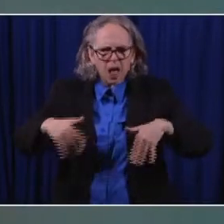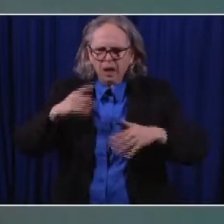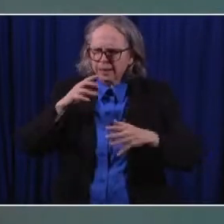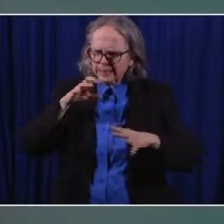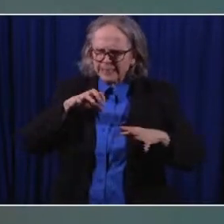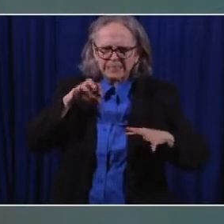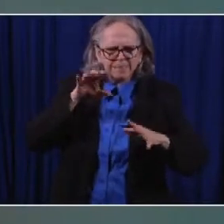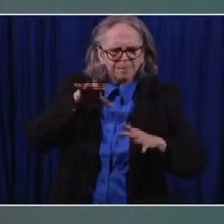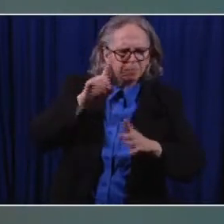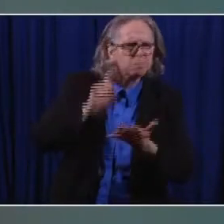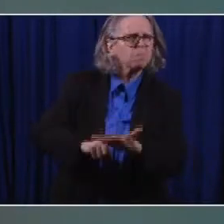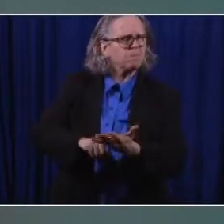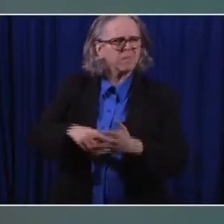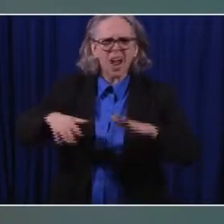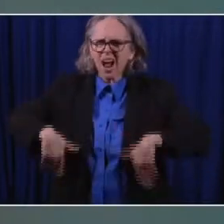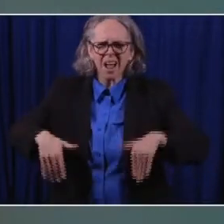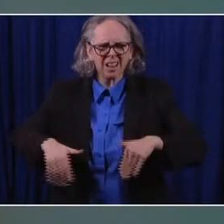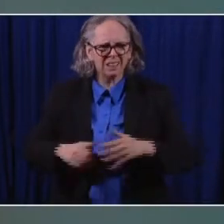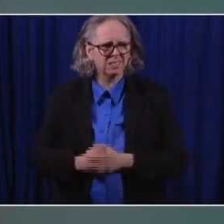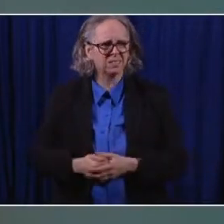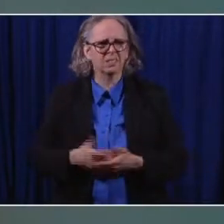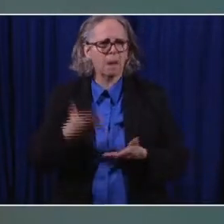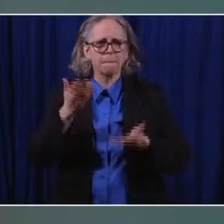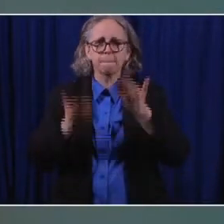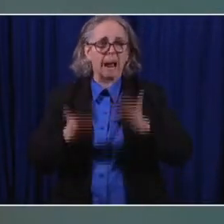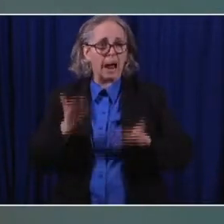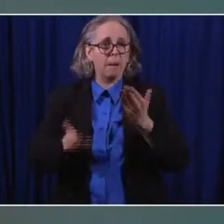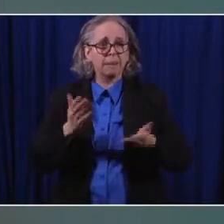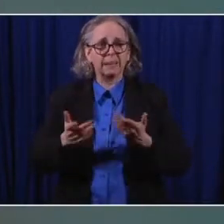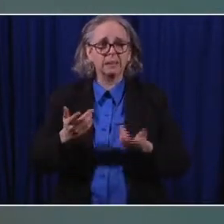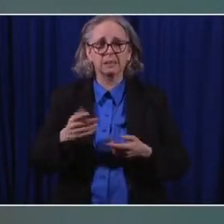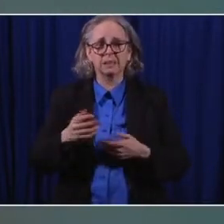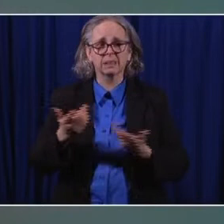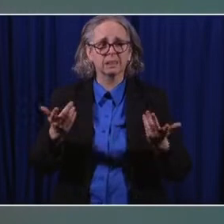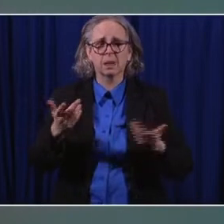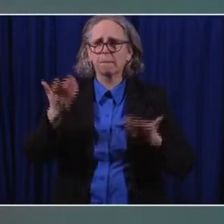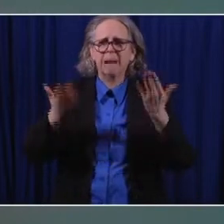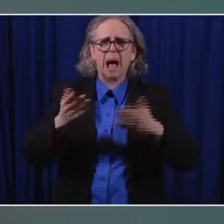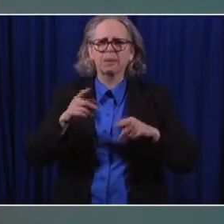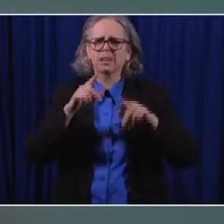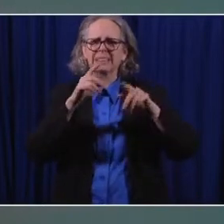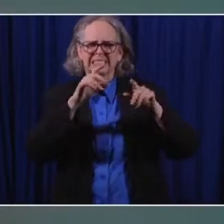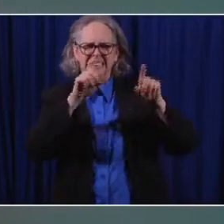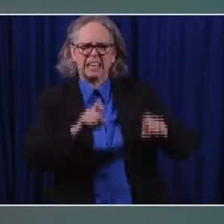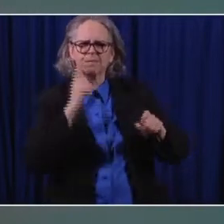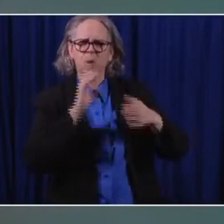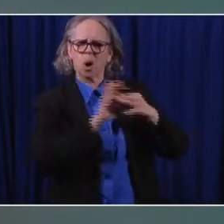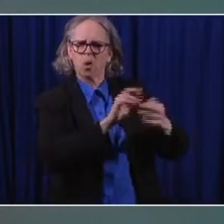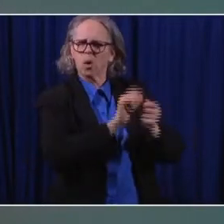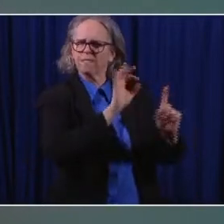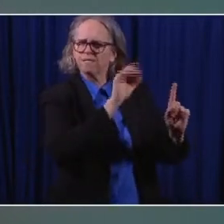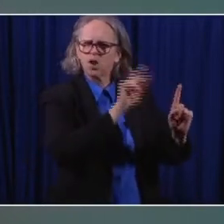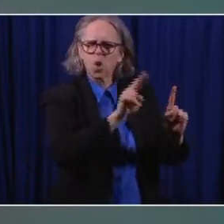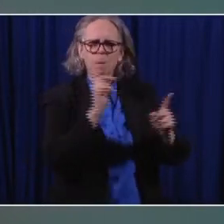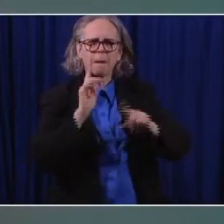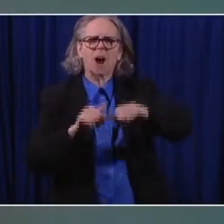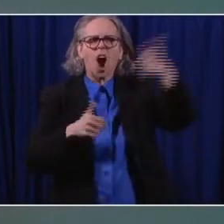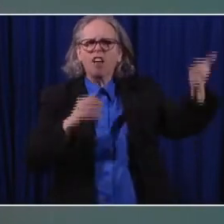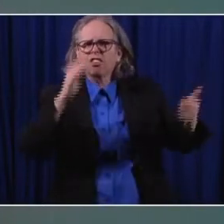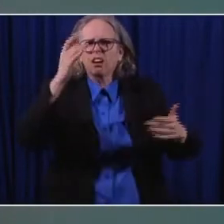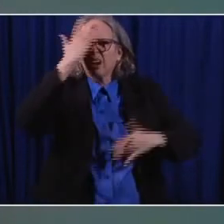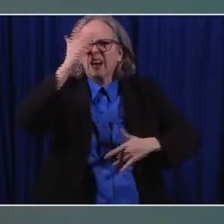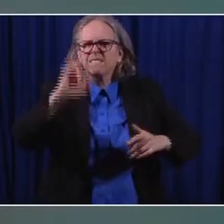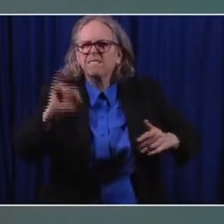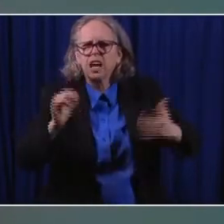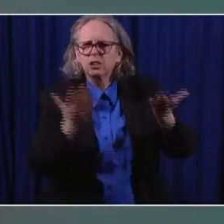Perhaps you have, like we said, a bacterial infection or something else that we can have some treatments for. So just keep open lines